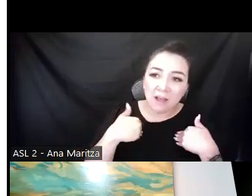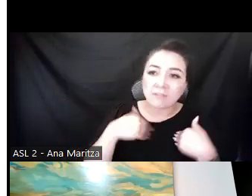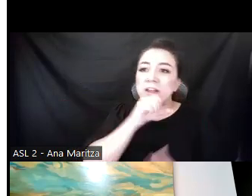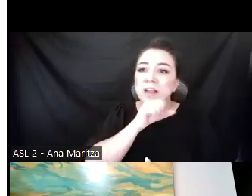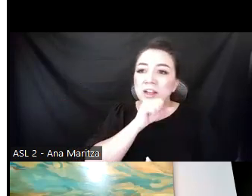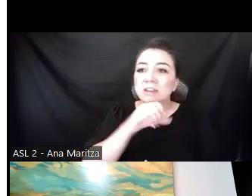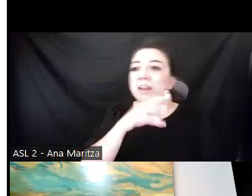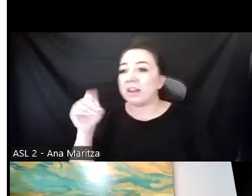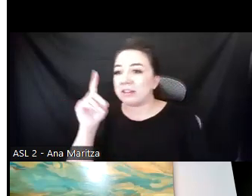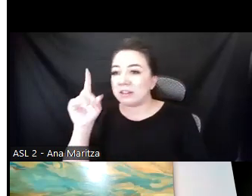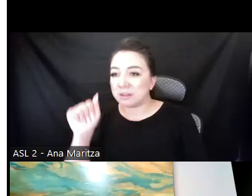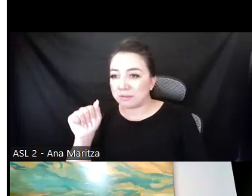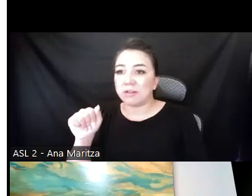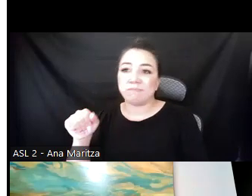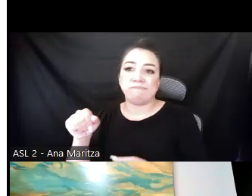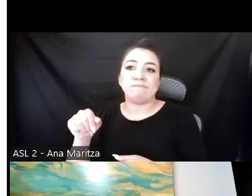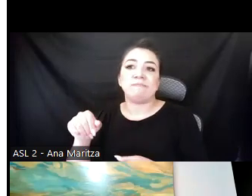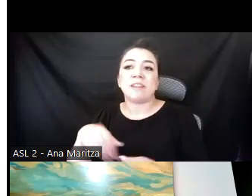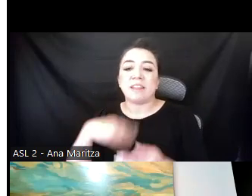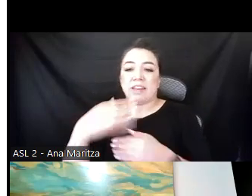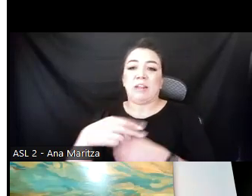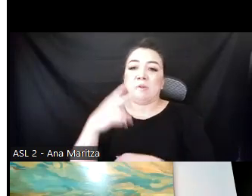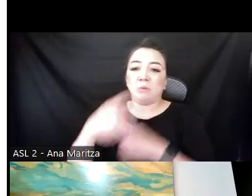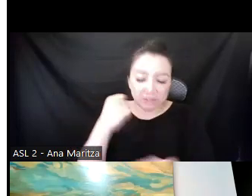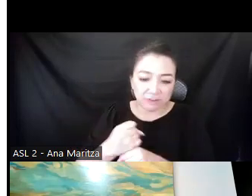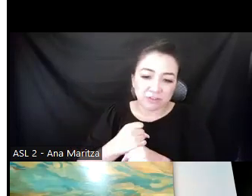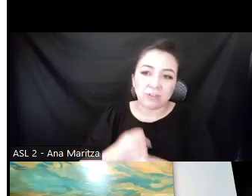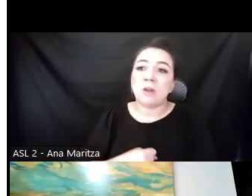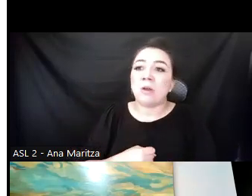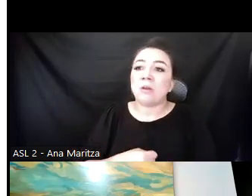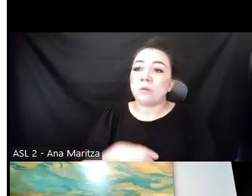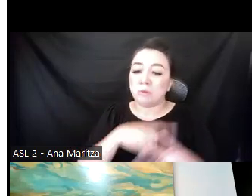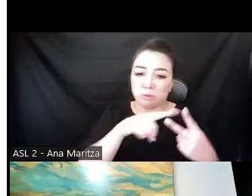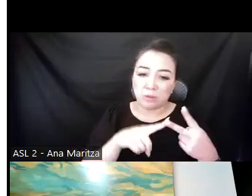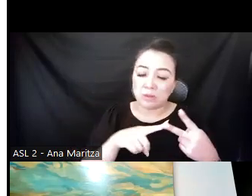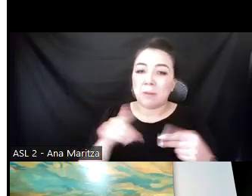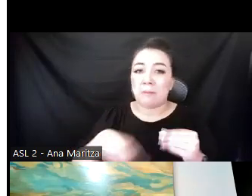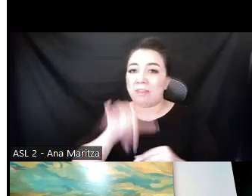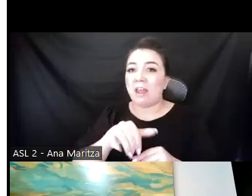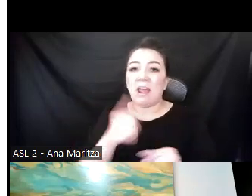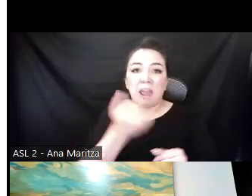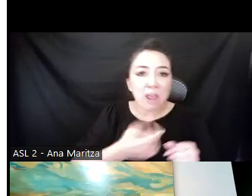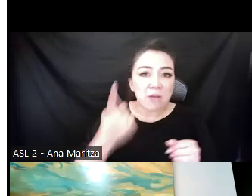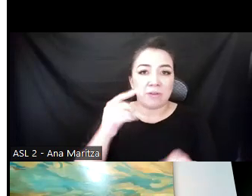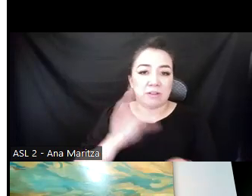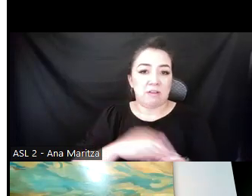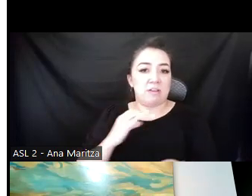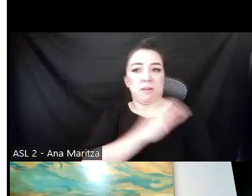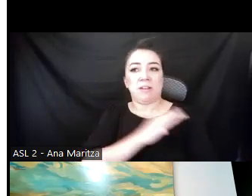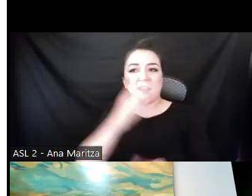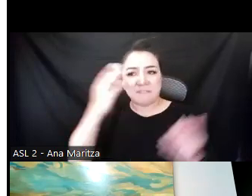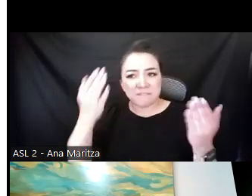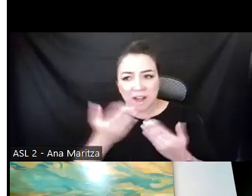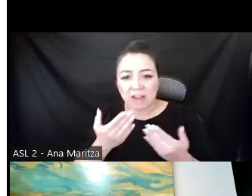and disability space over the next 2 years. So 2 things about that. One, everyone that's on the committee is invited